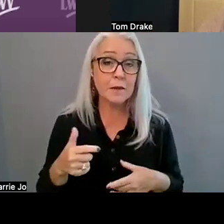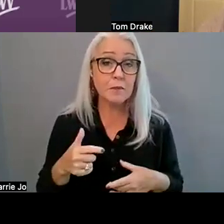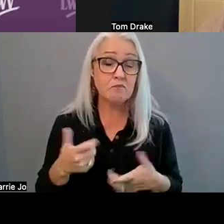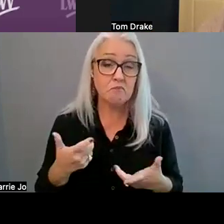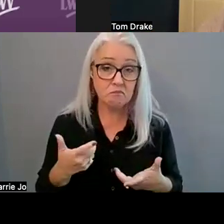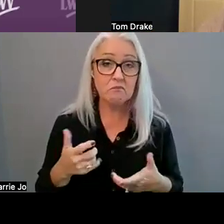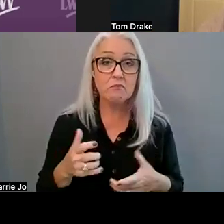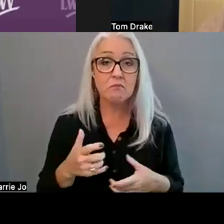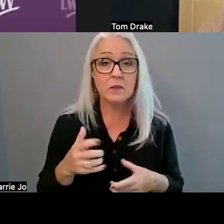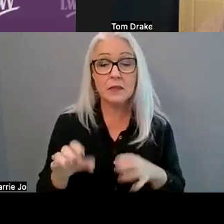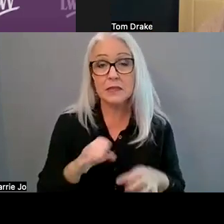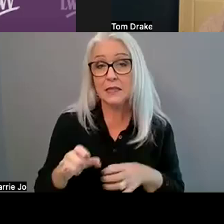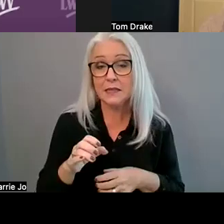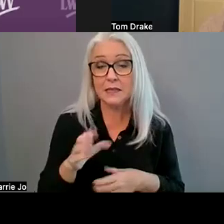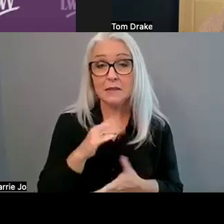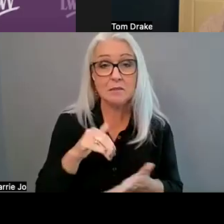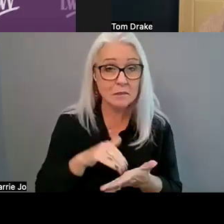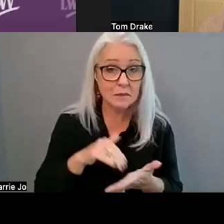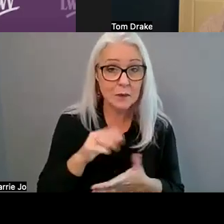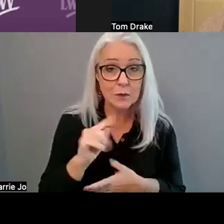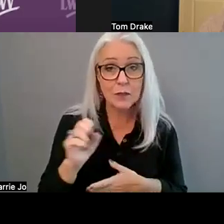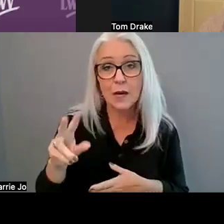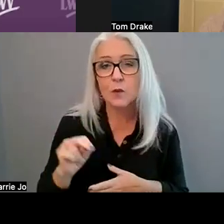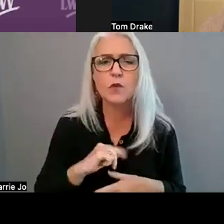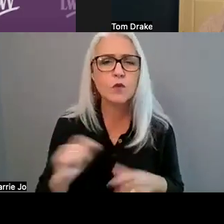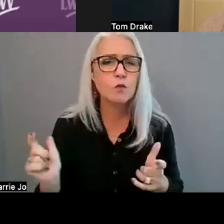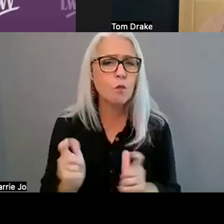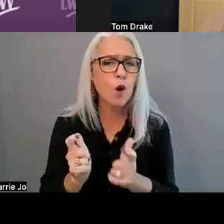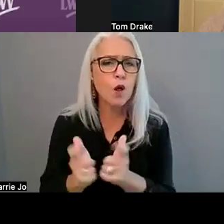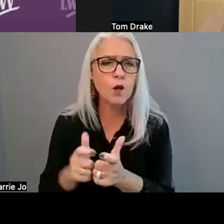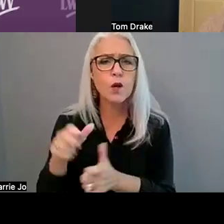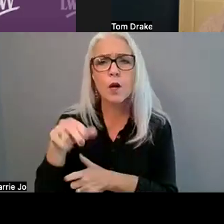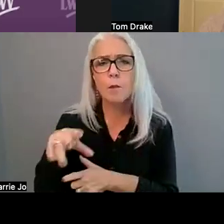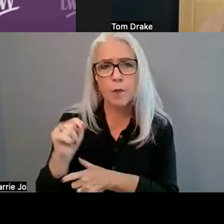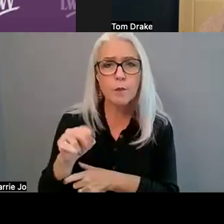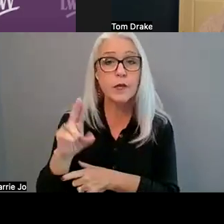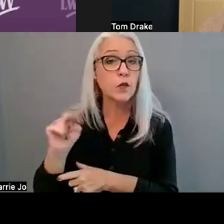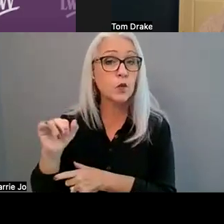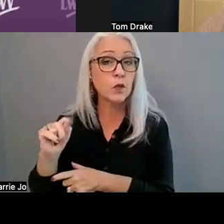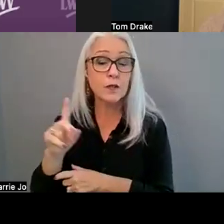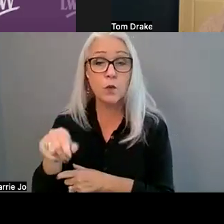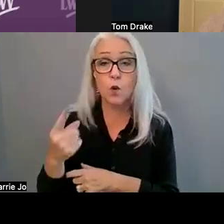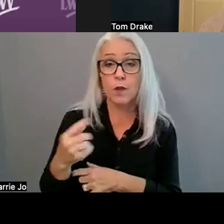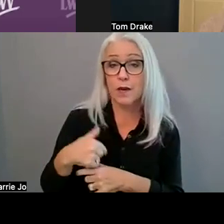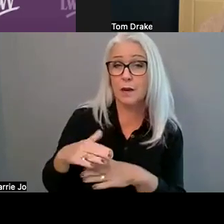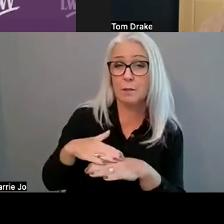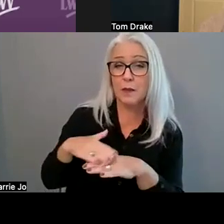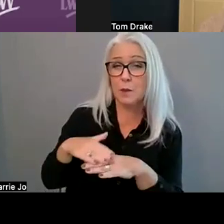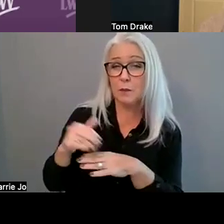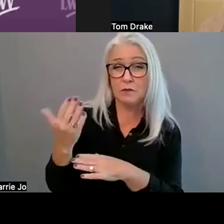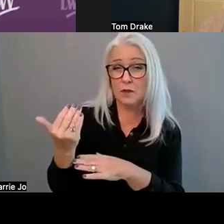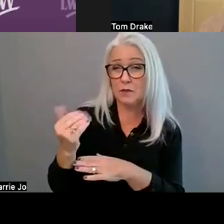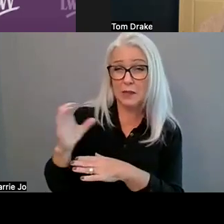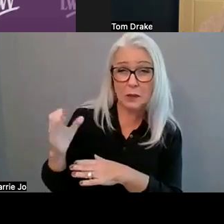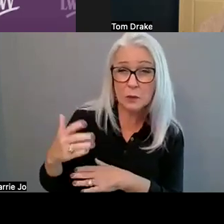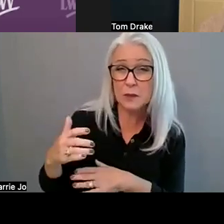work to allow smaller apartment units. Before, they were limited to a minimum of 1,500 square feet, which is